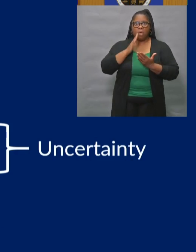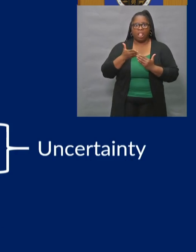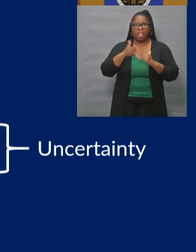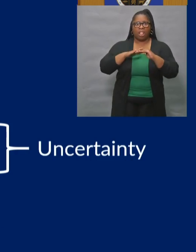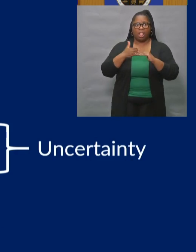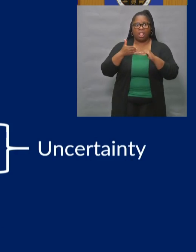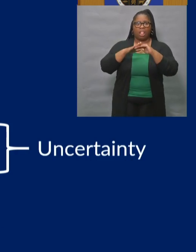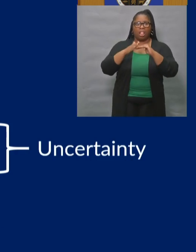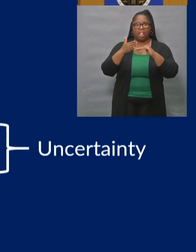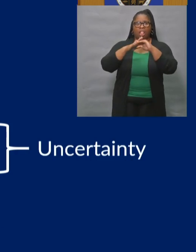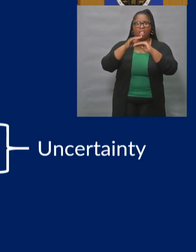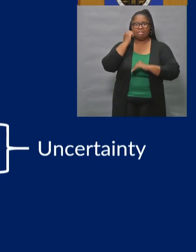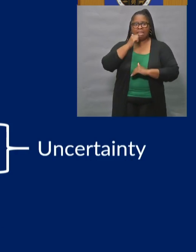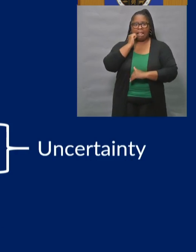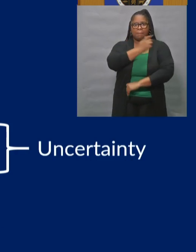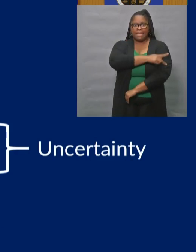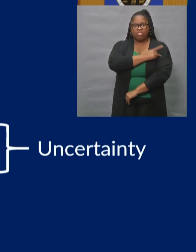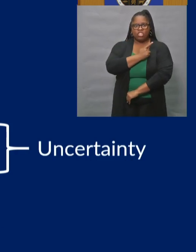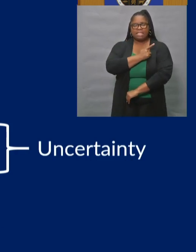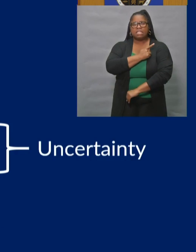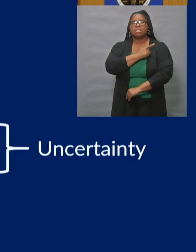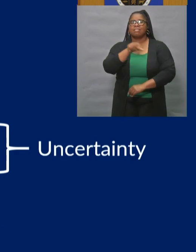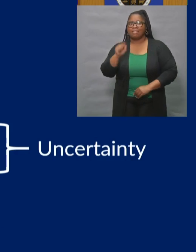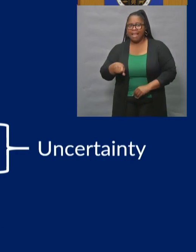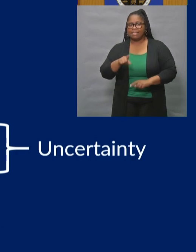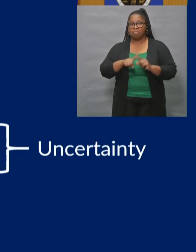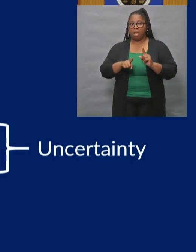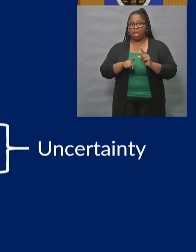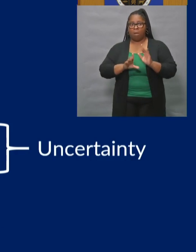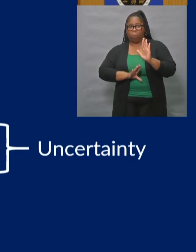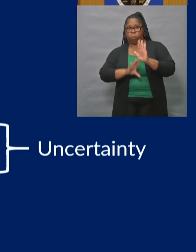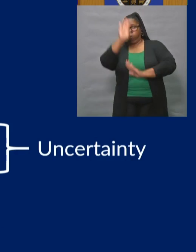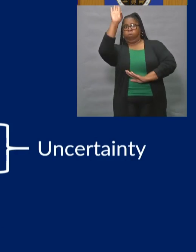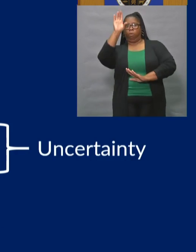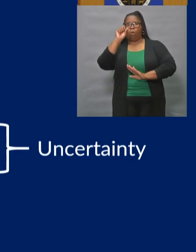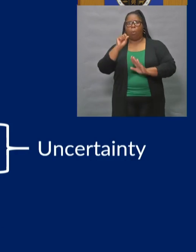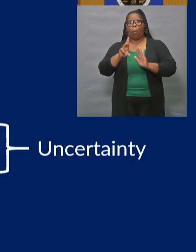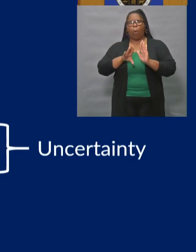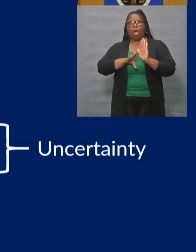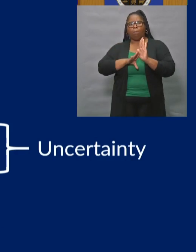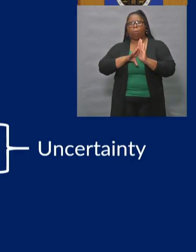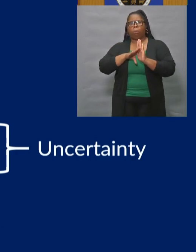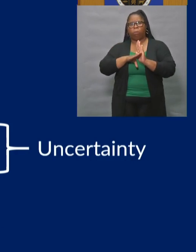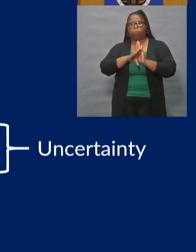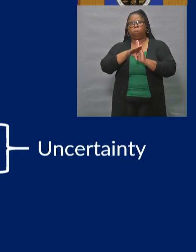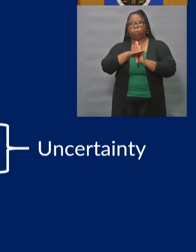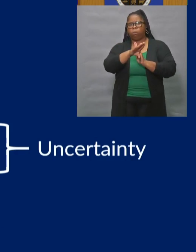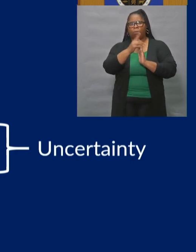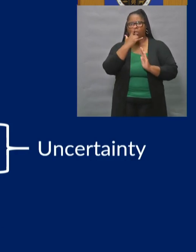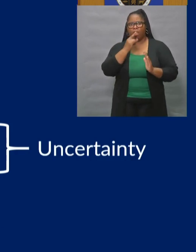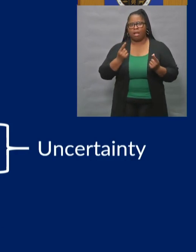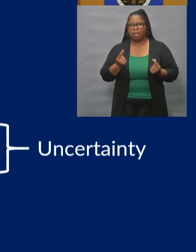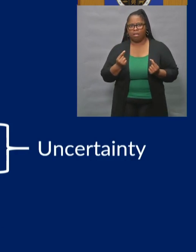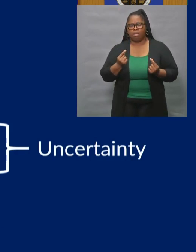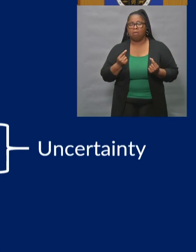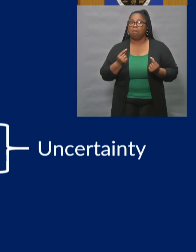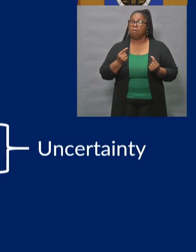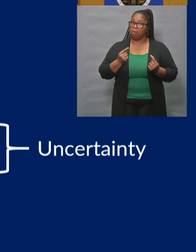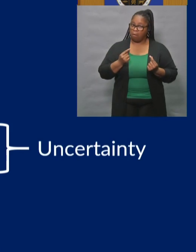patients, but we weren't sure how rapid that rise would be and how steep that slope would be. Instead, as a result of